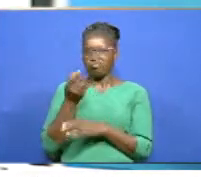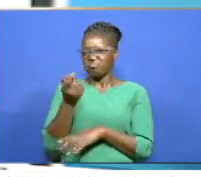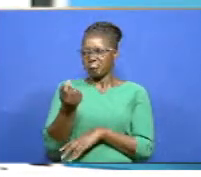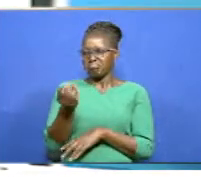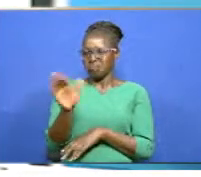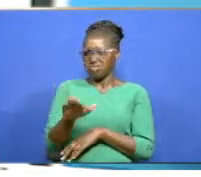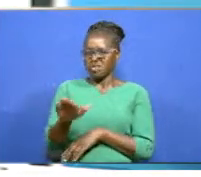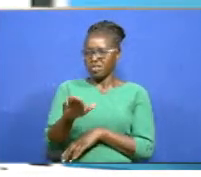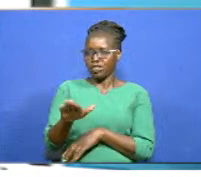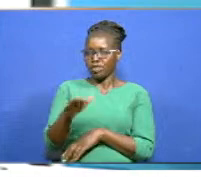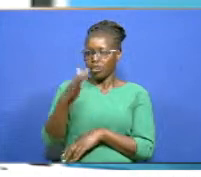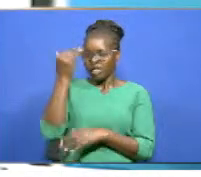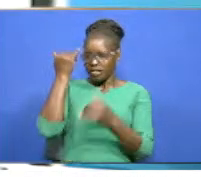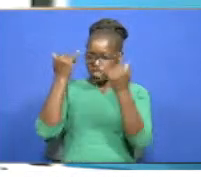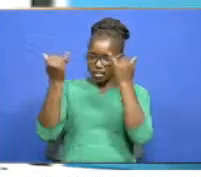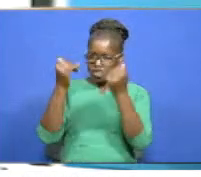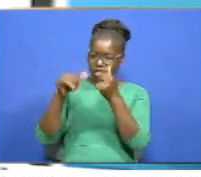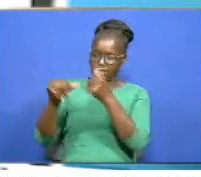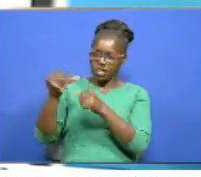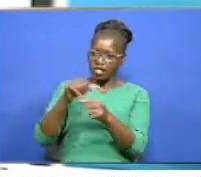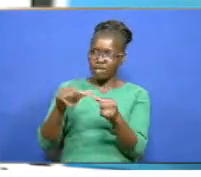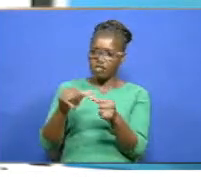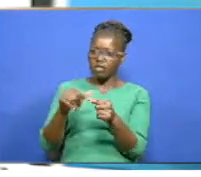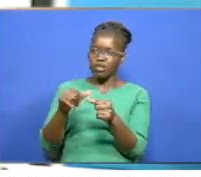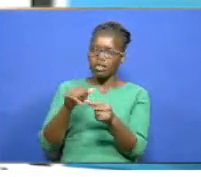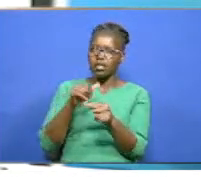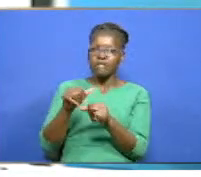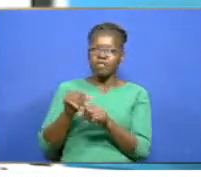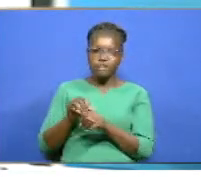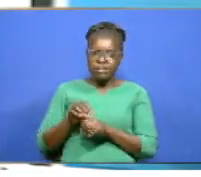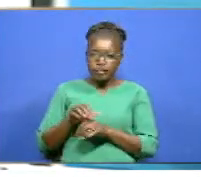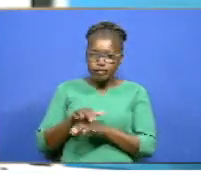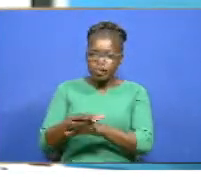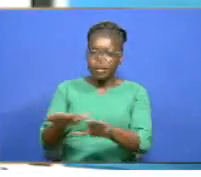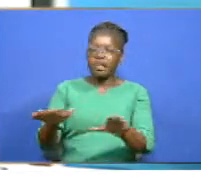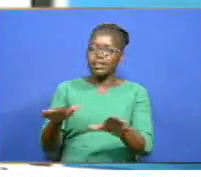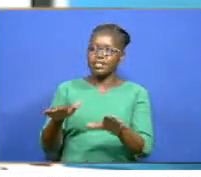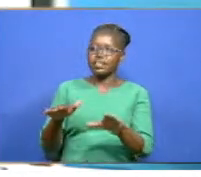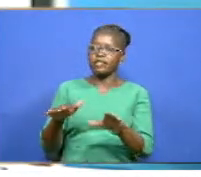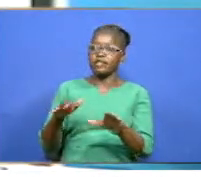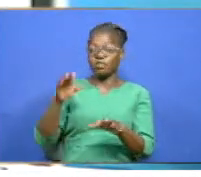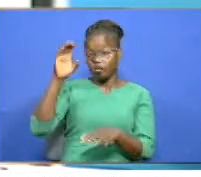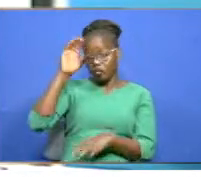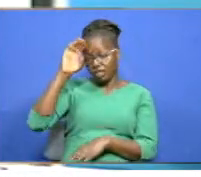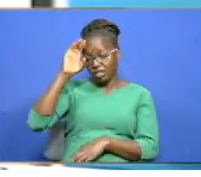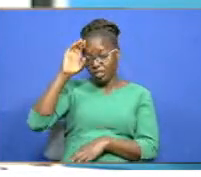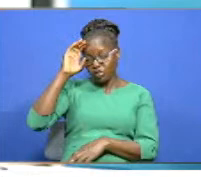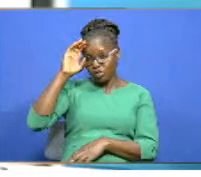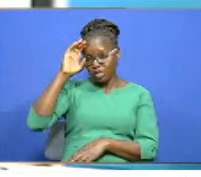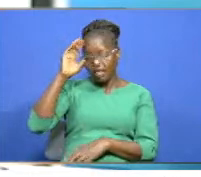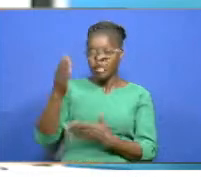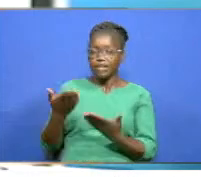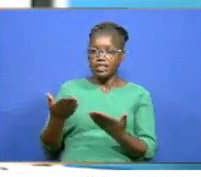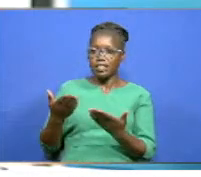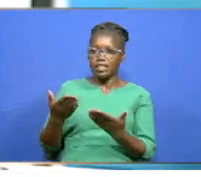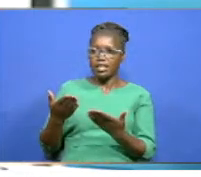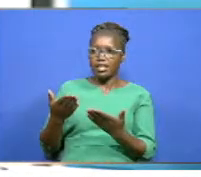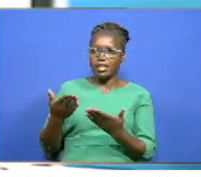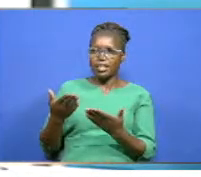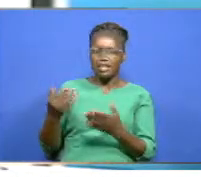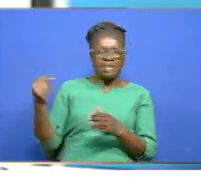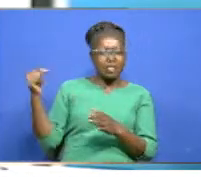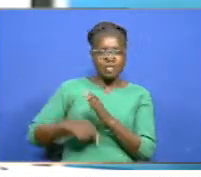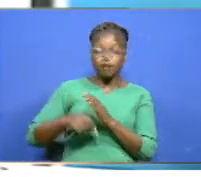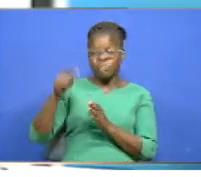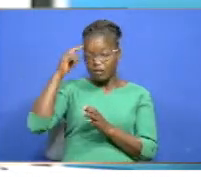the ideology around the charisma did not take into consideration the heterogeneity of thinking